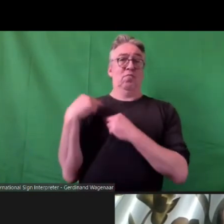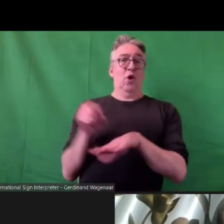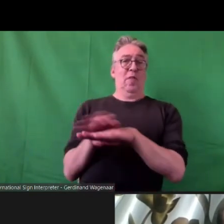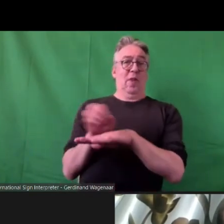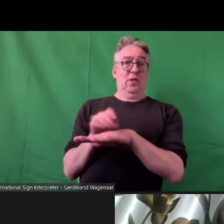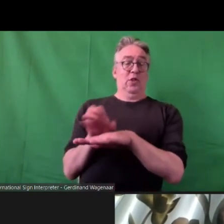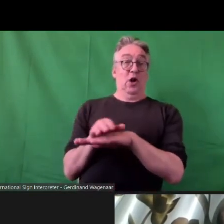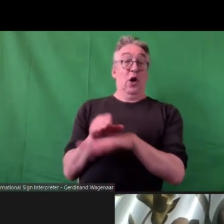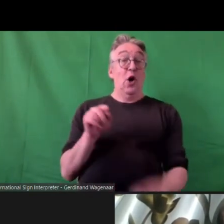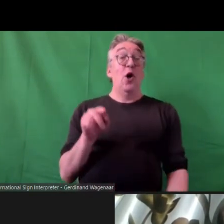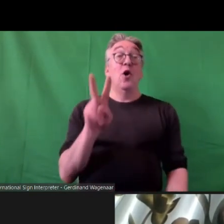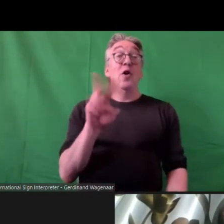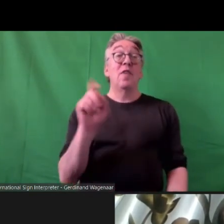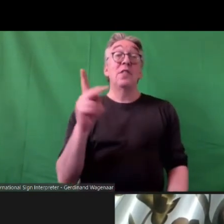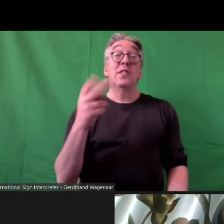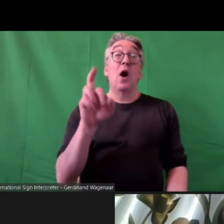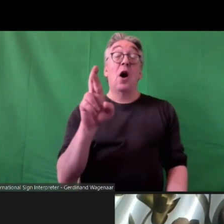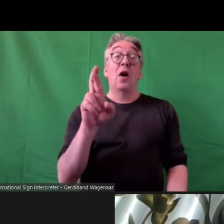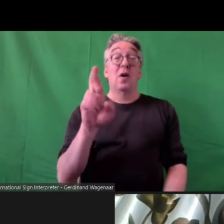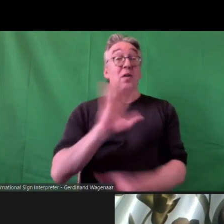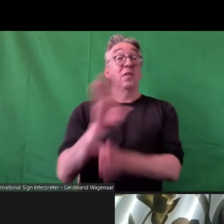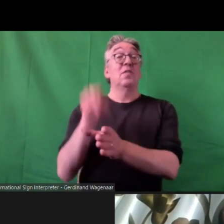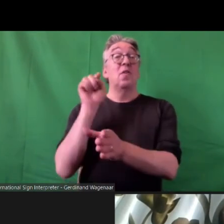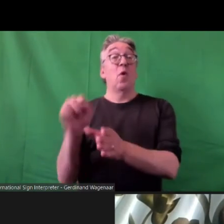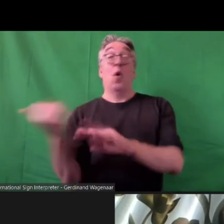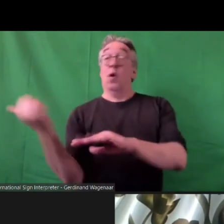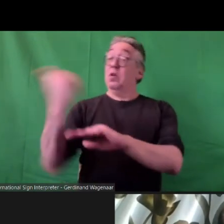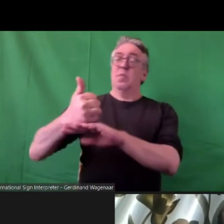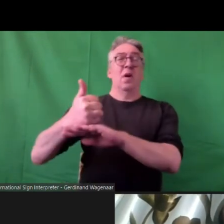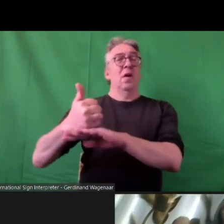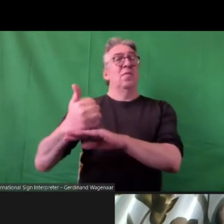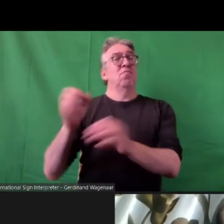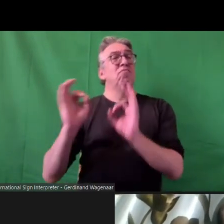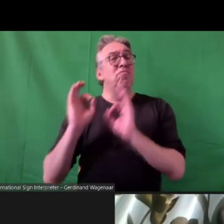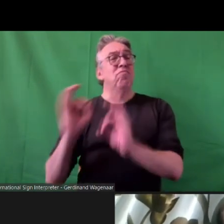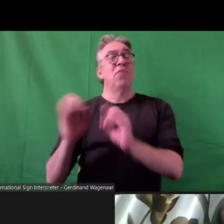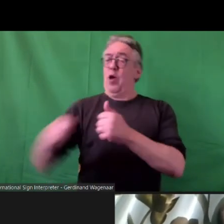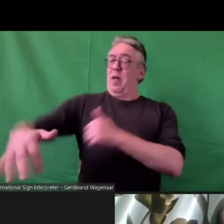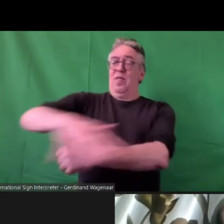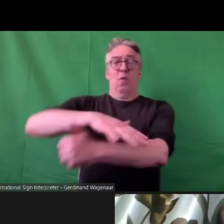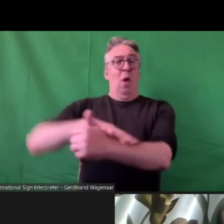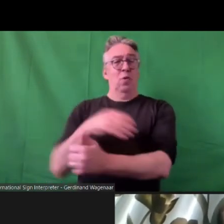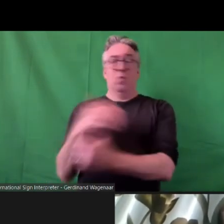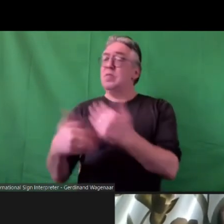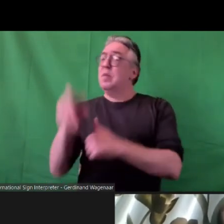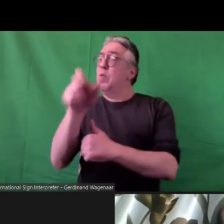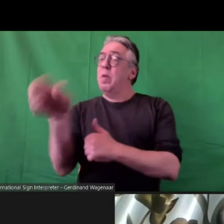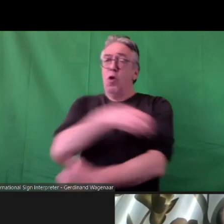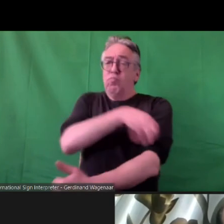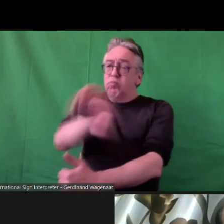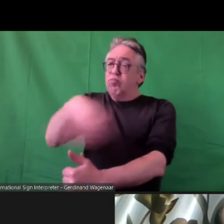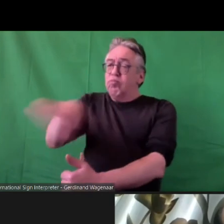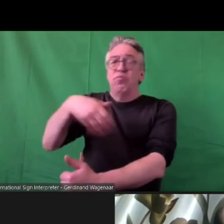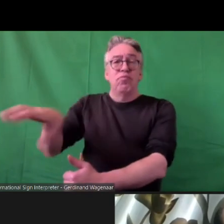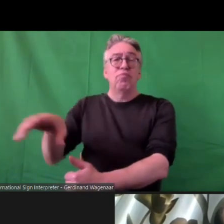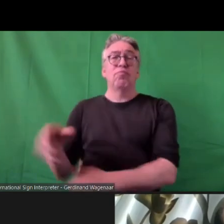in creating an enabling environment for innovations to come up for empowering persons with disabilities, which